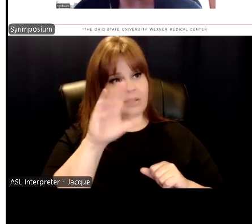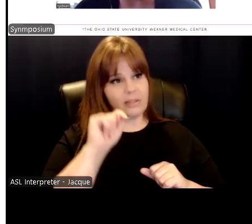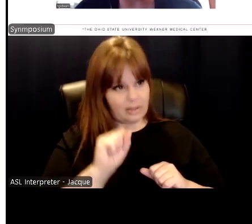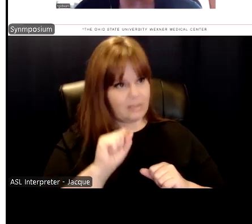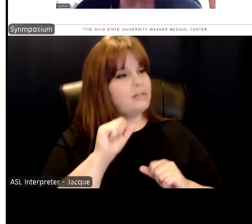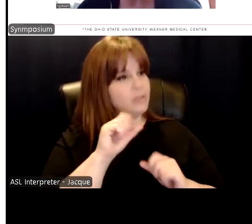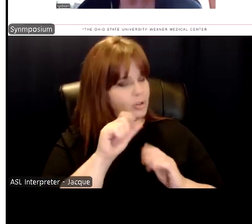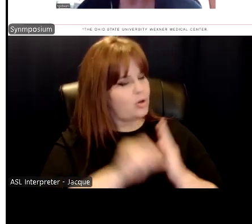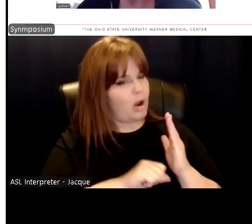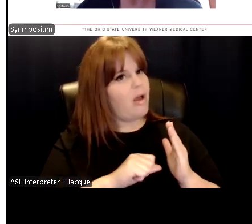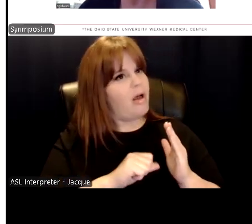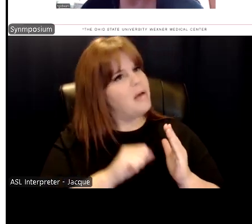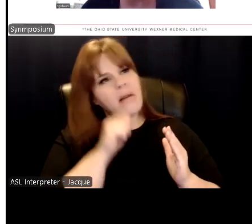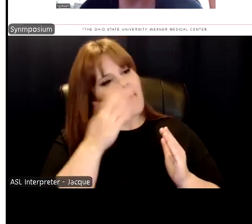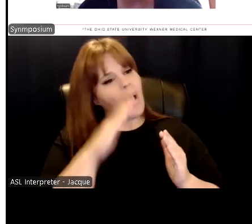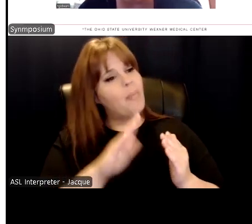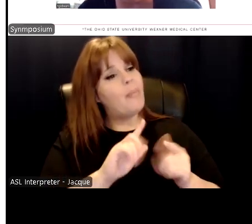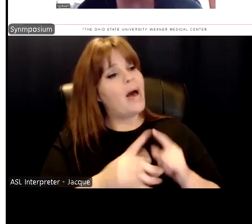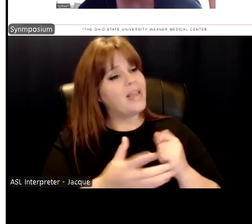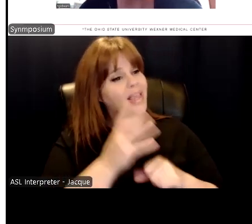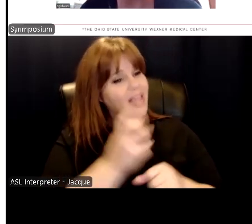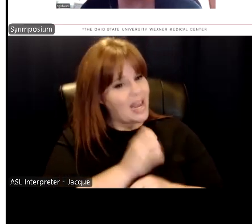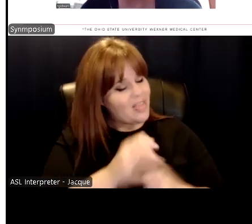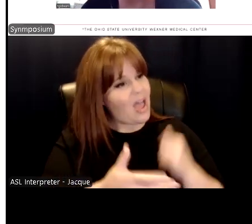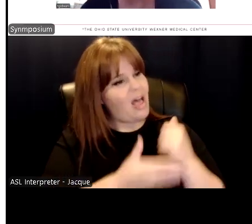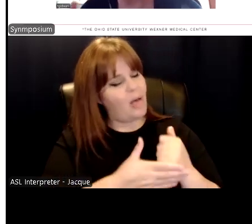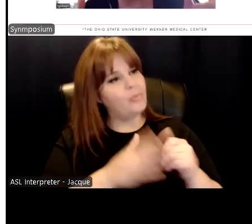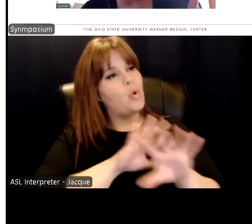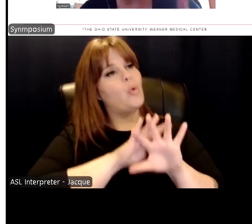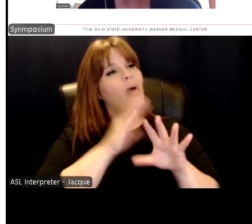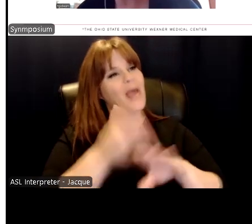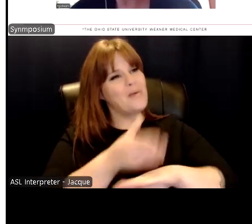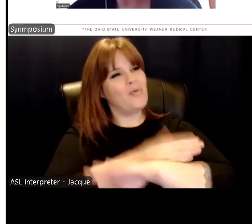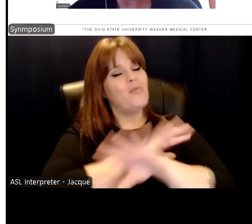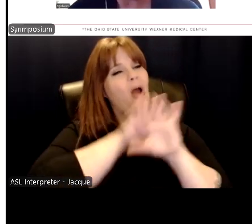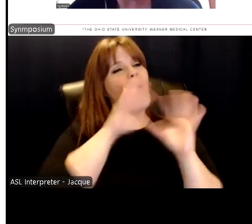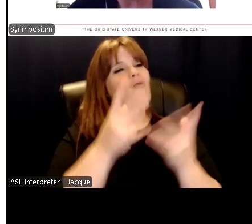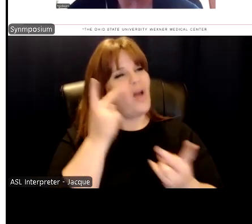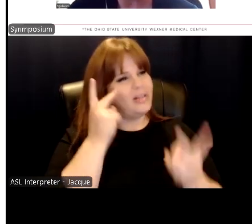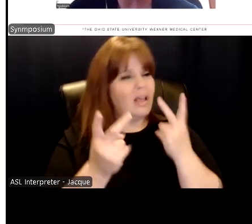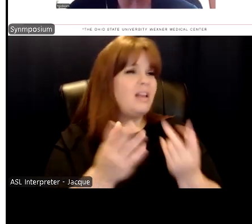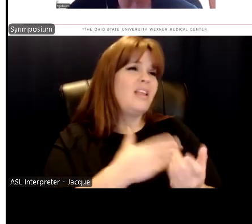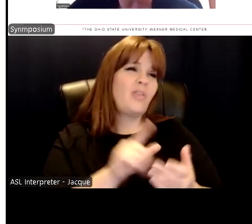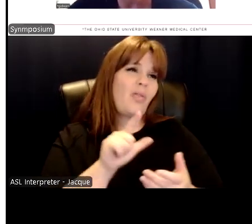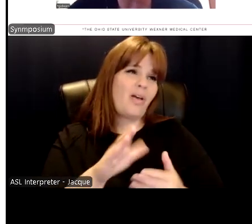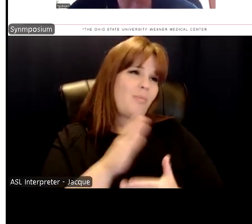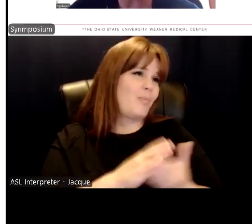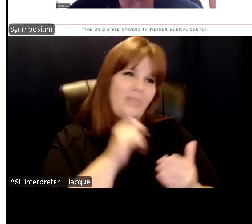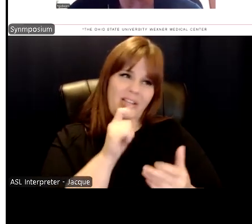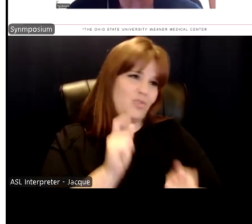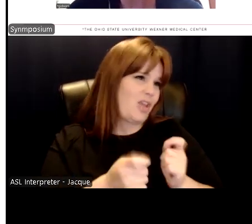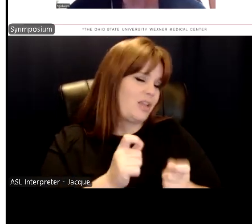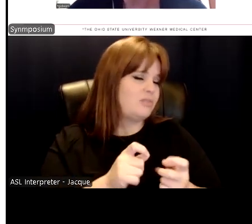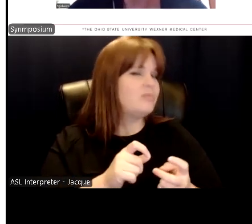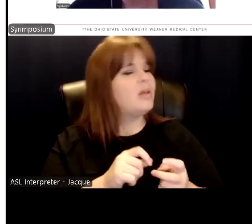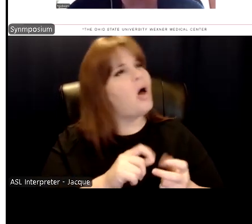that helped to improve my overall sight, even though the long COVID part of it didn't change. Those are the two.